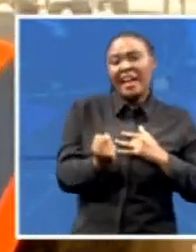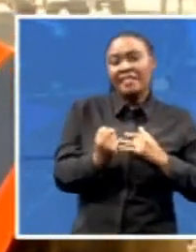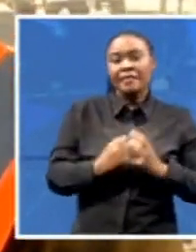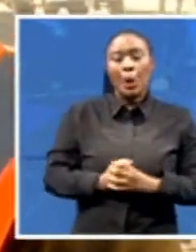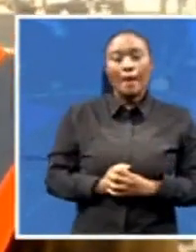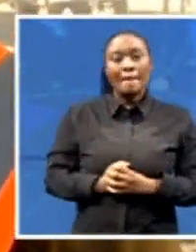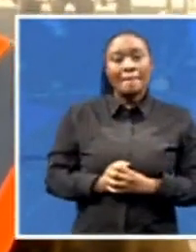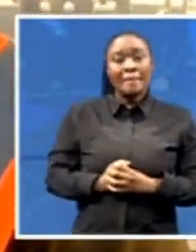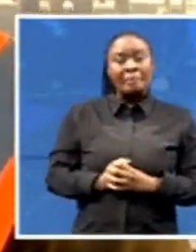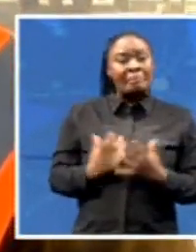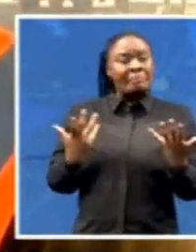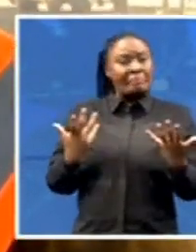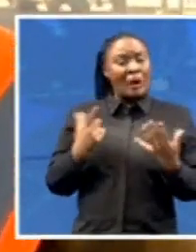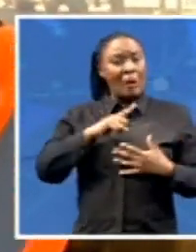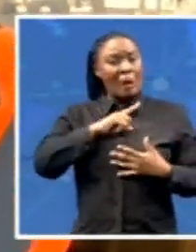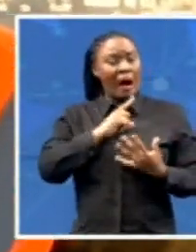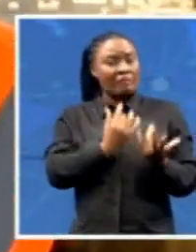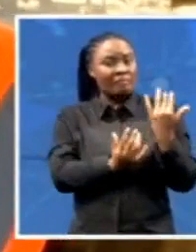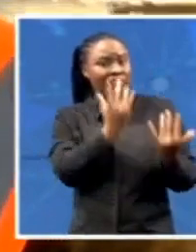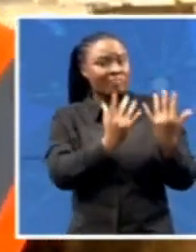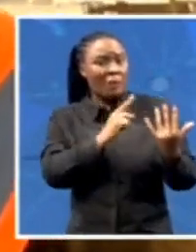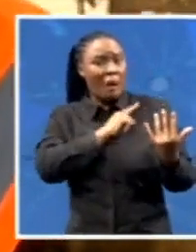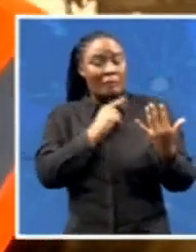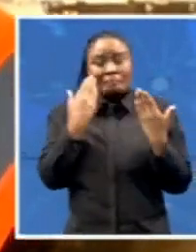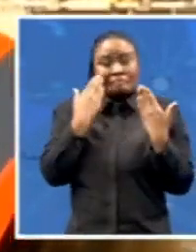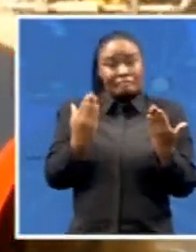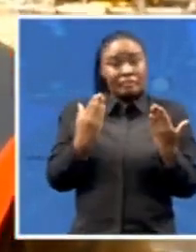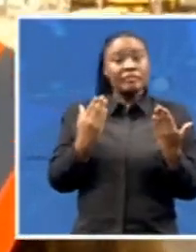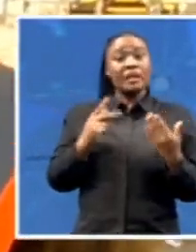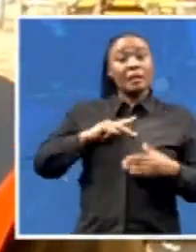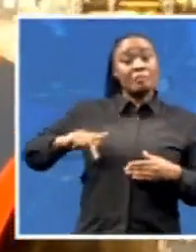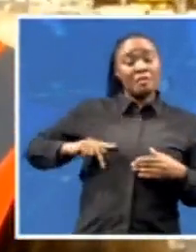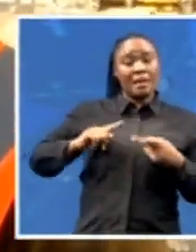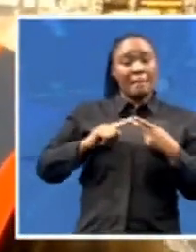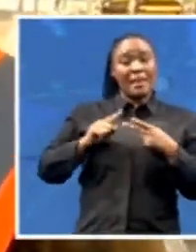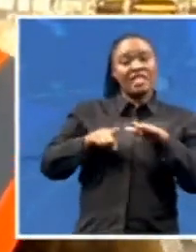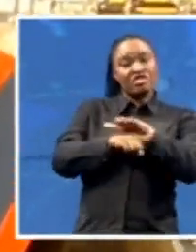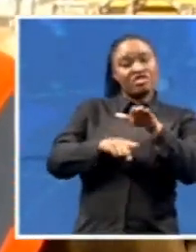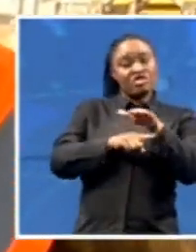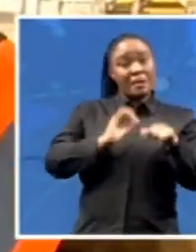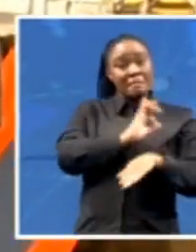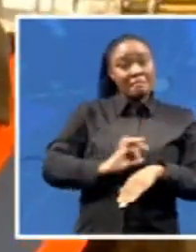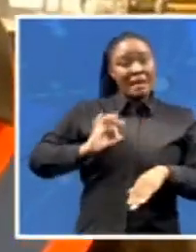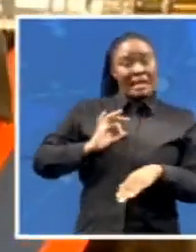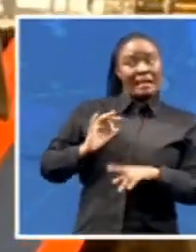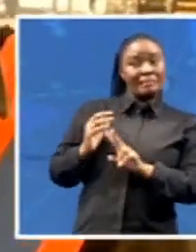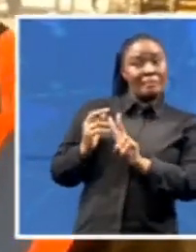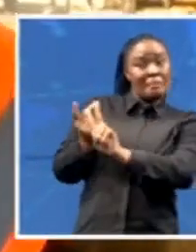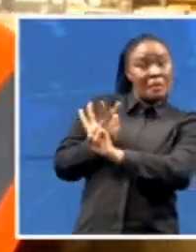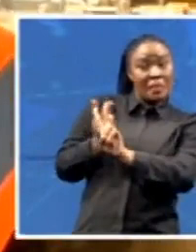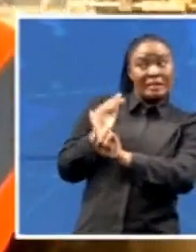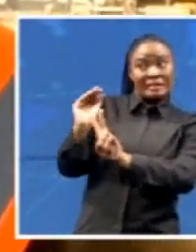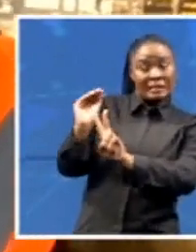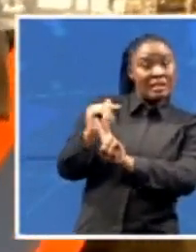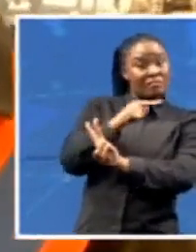but definitely I just spoke to the Premier and also the District Mayor to go around and check the shops if they are really compliant in terms of electricity connections